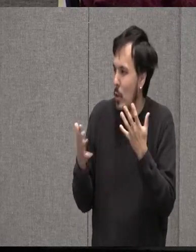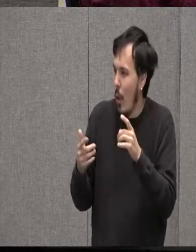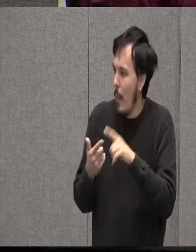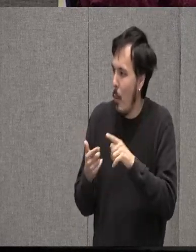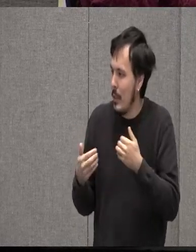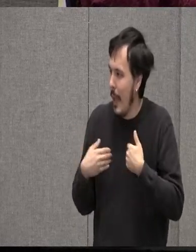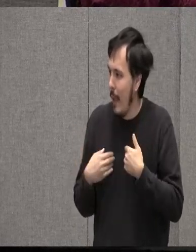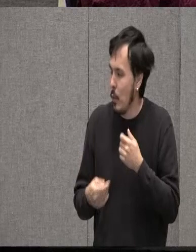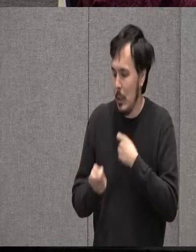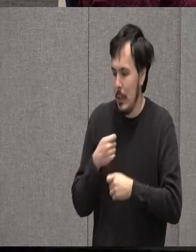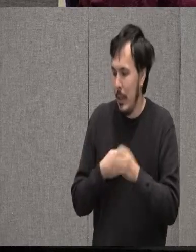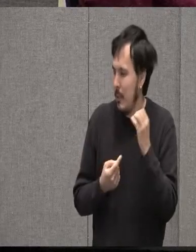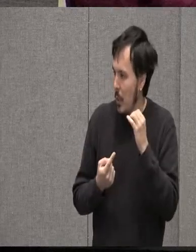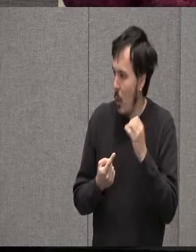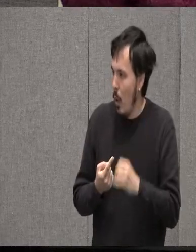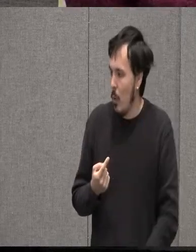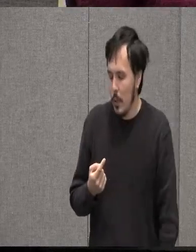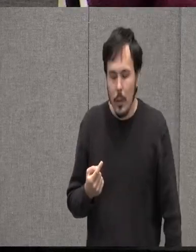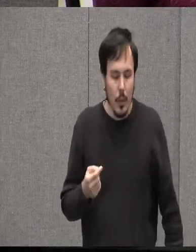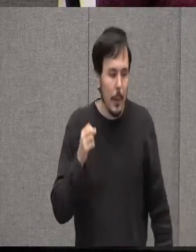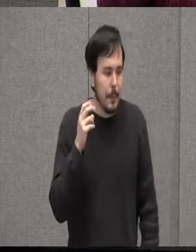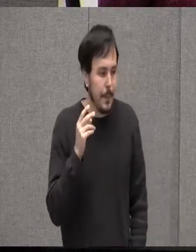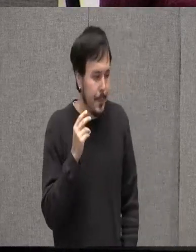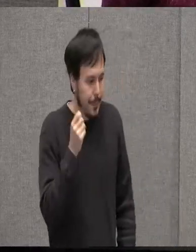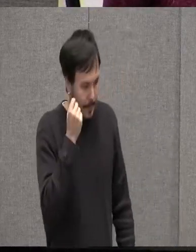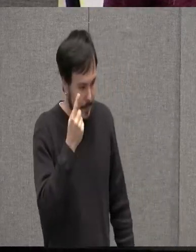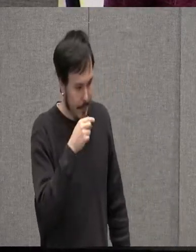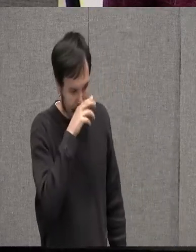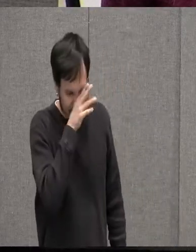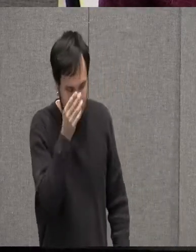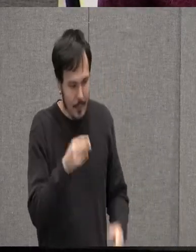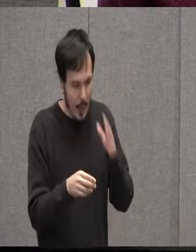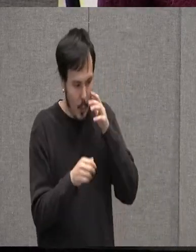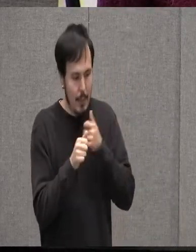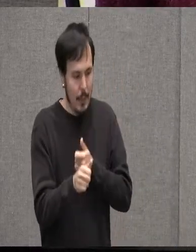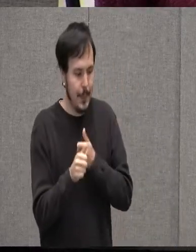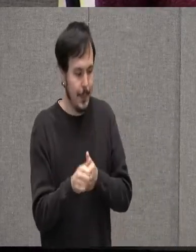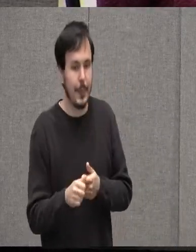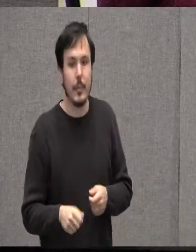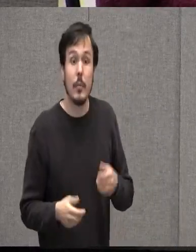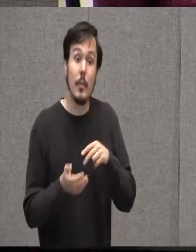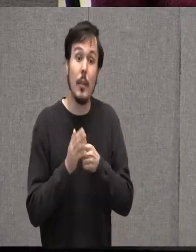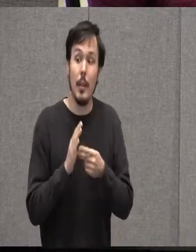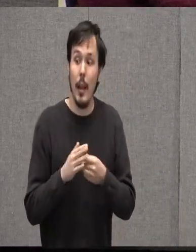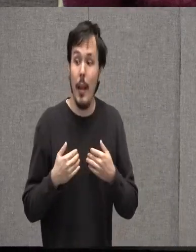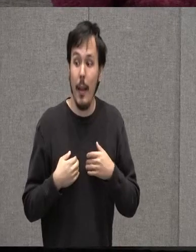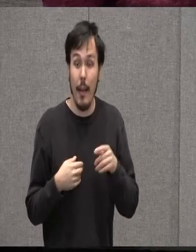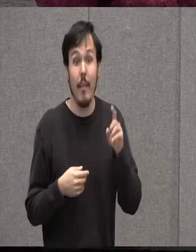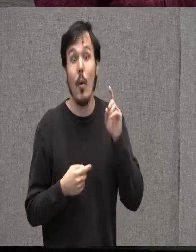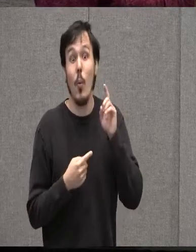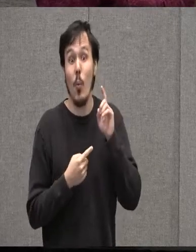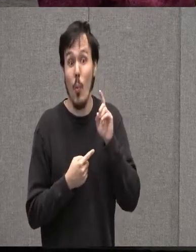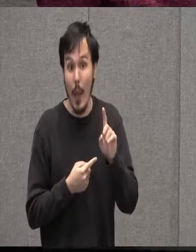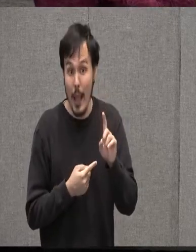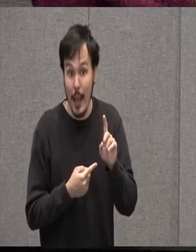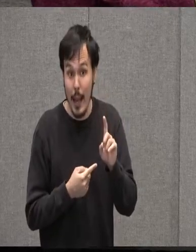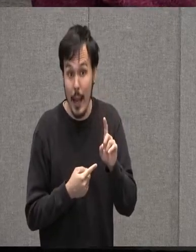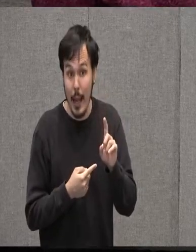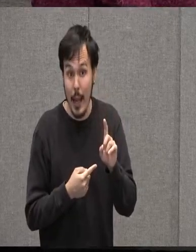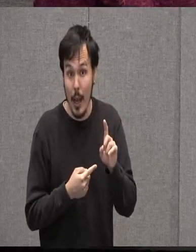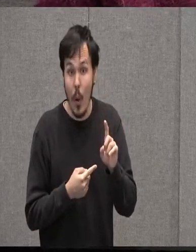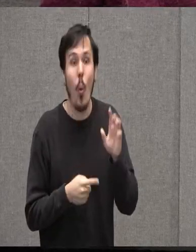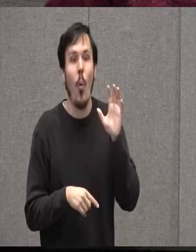All right. Oh no! I lost my points. She lost her because I points. didn't roll any scoring dice on that